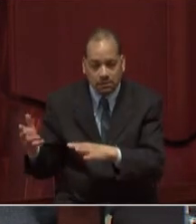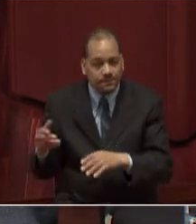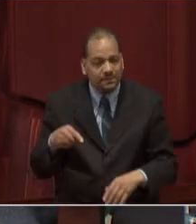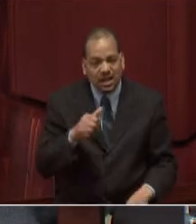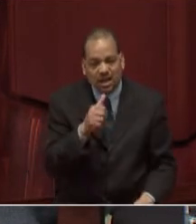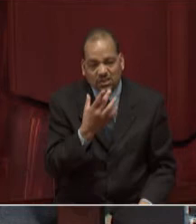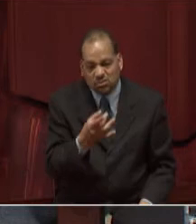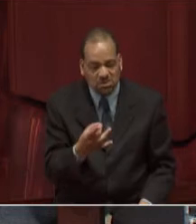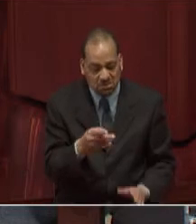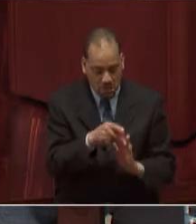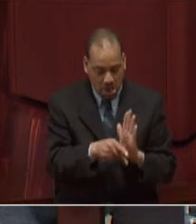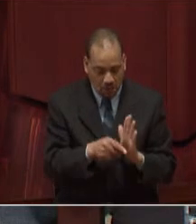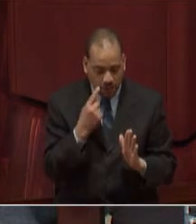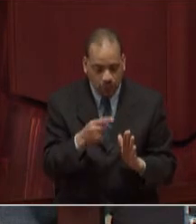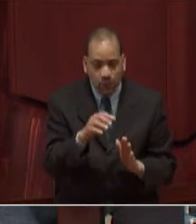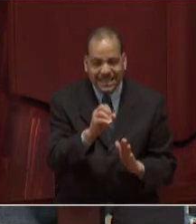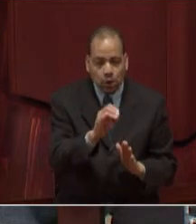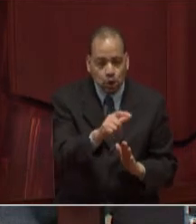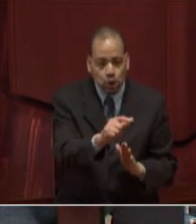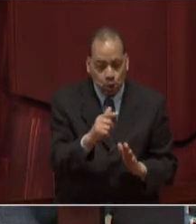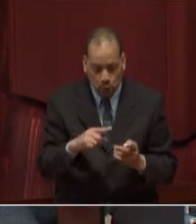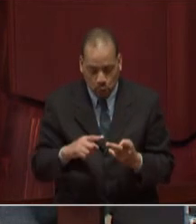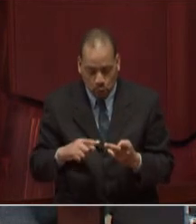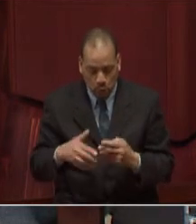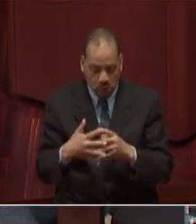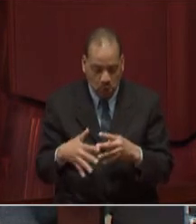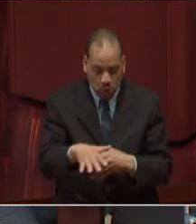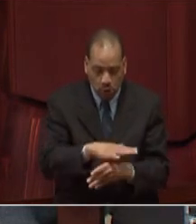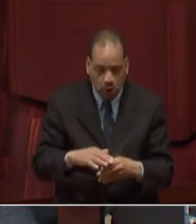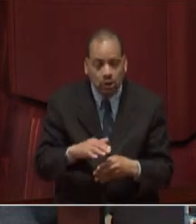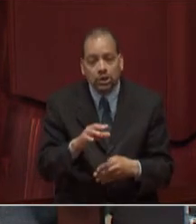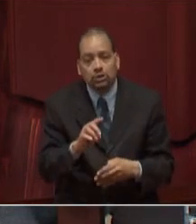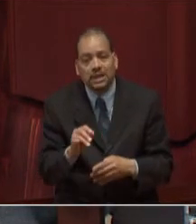was really interested in national security policy, and